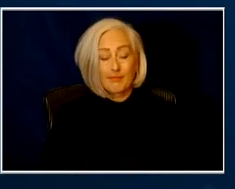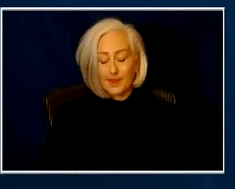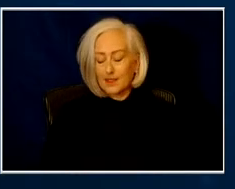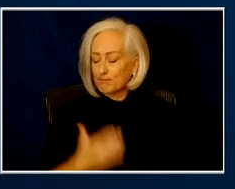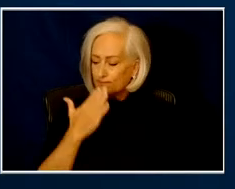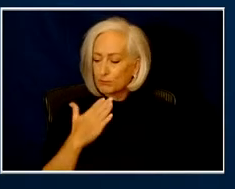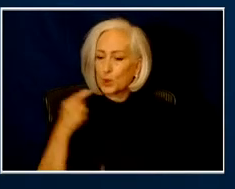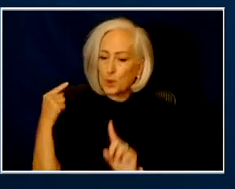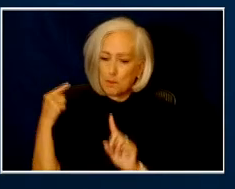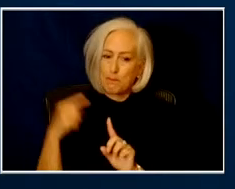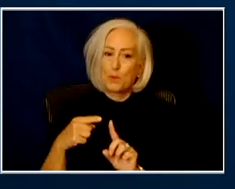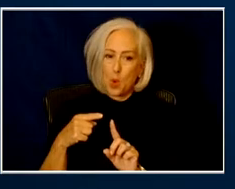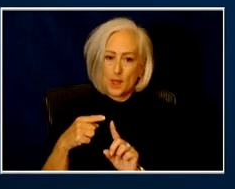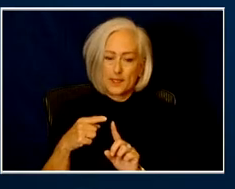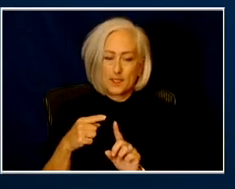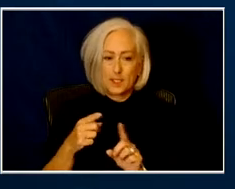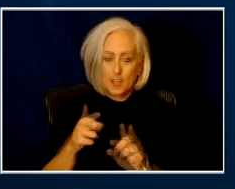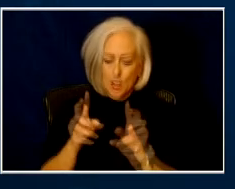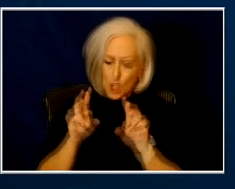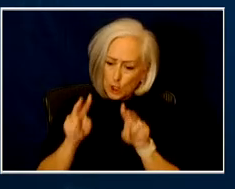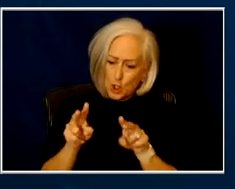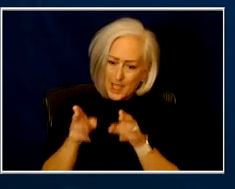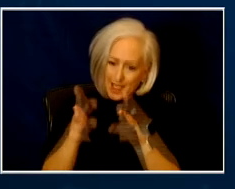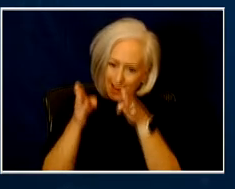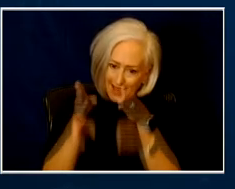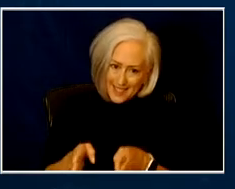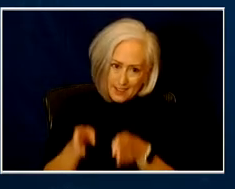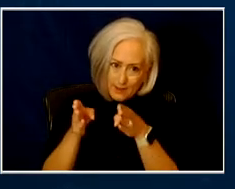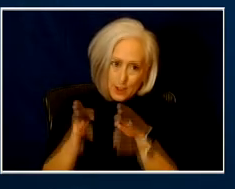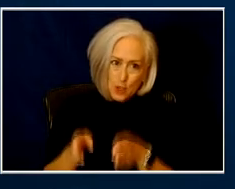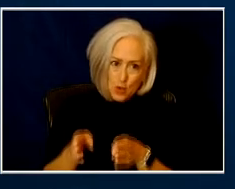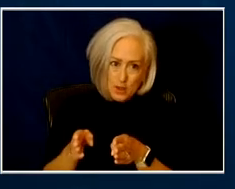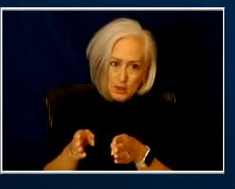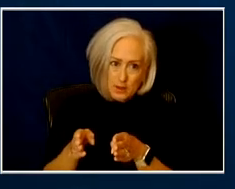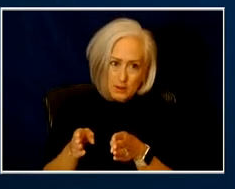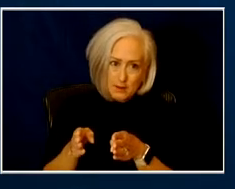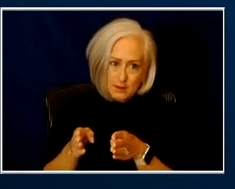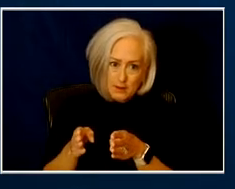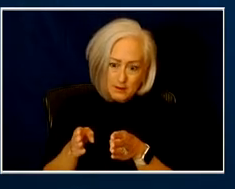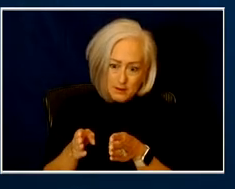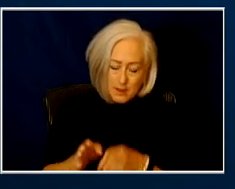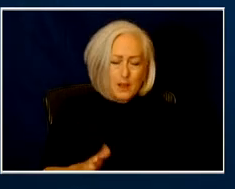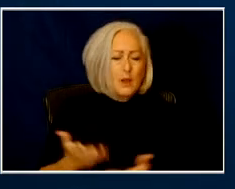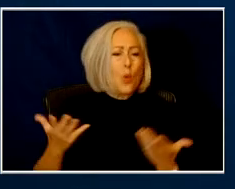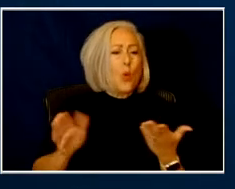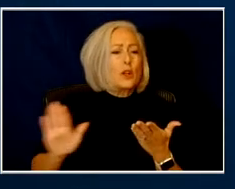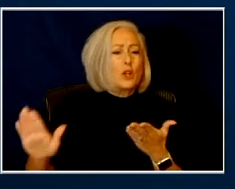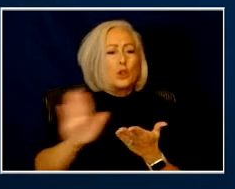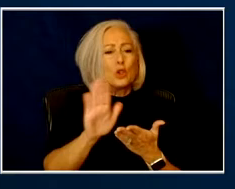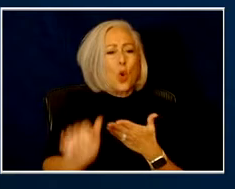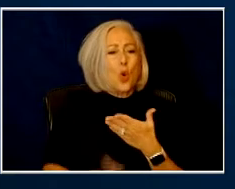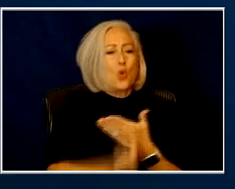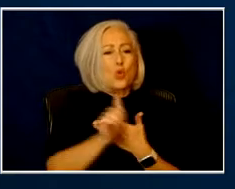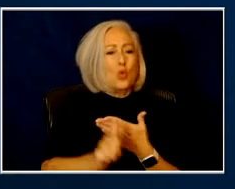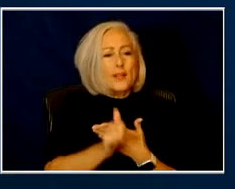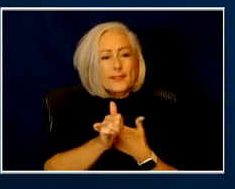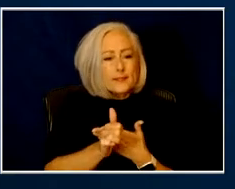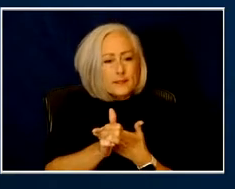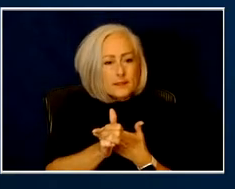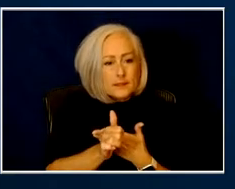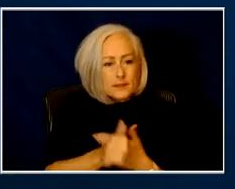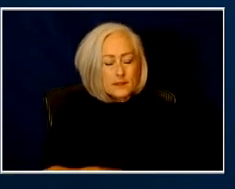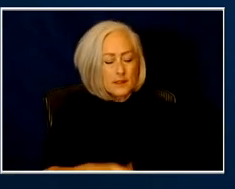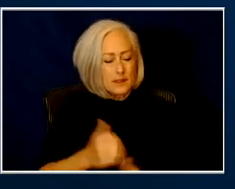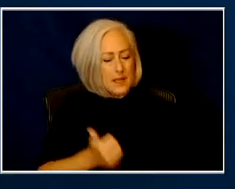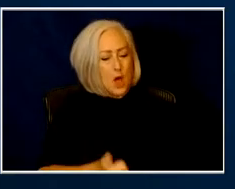looking at that individual taking uh taking stock of your own risk as an individual understanding and that is part of